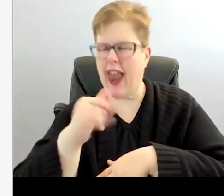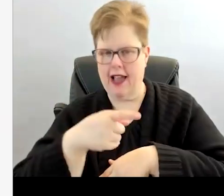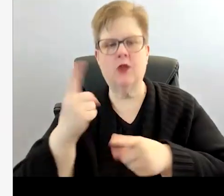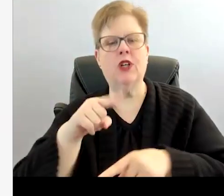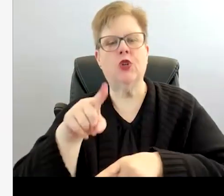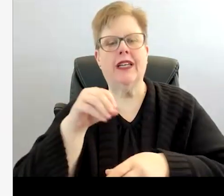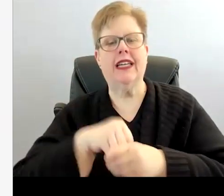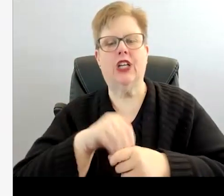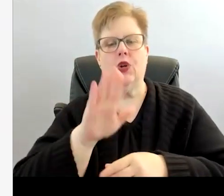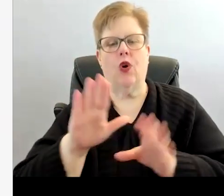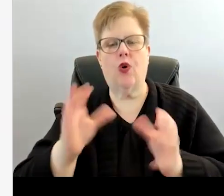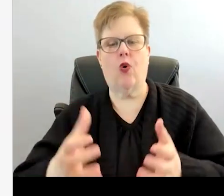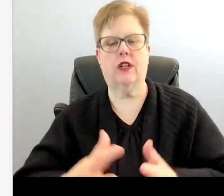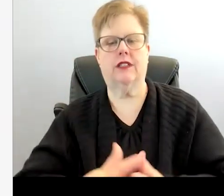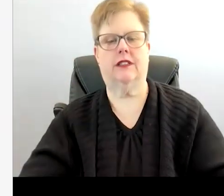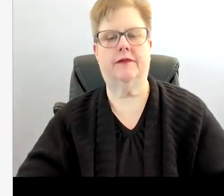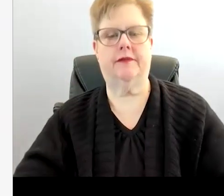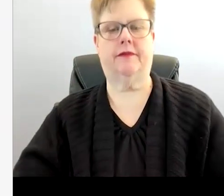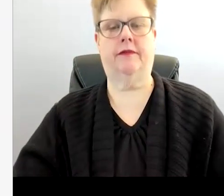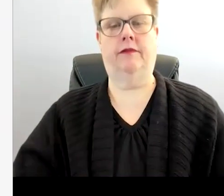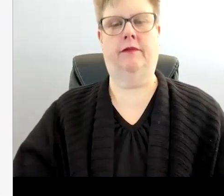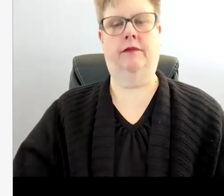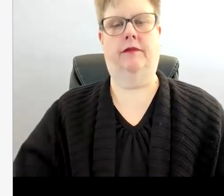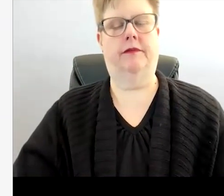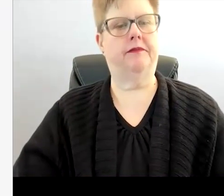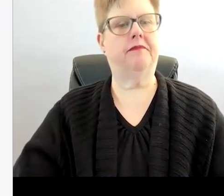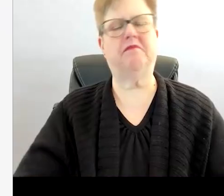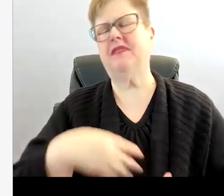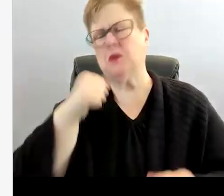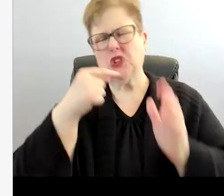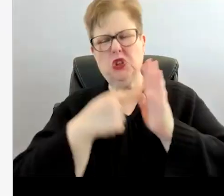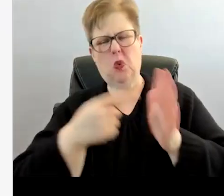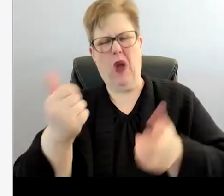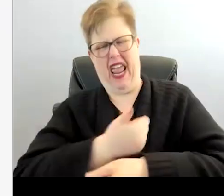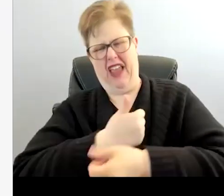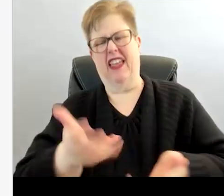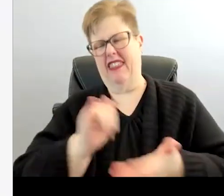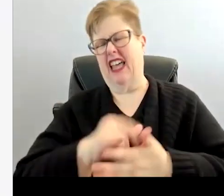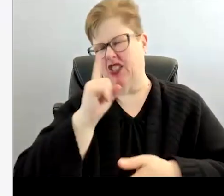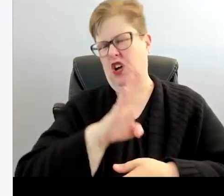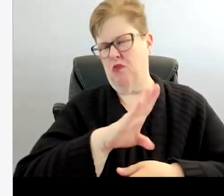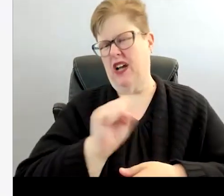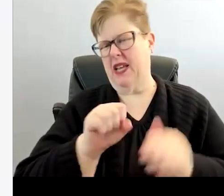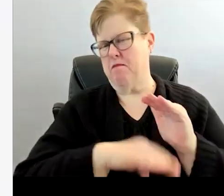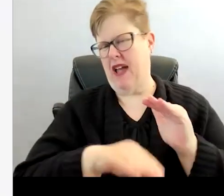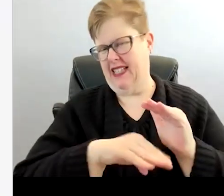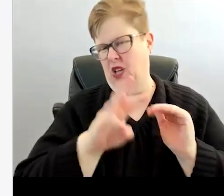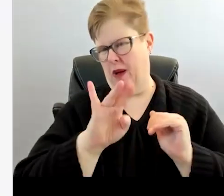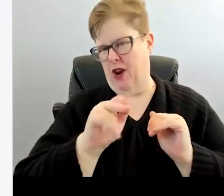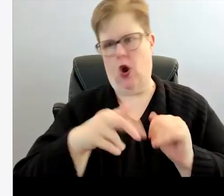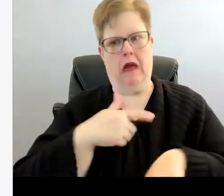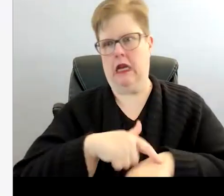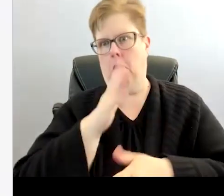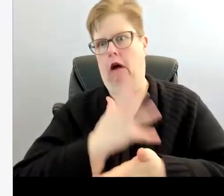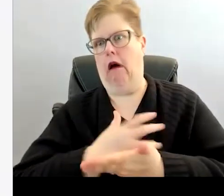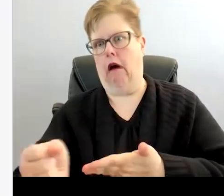are in your course. I am not going to show you how to do everything here. That is for our Brightspace Basics webinar. We will run out of time and I